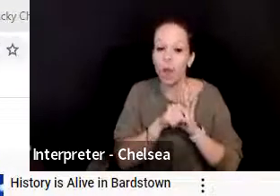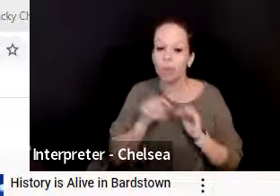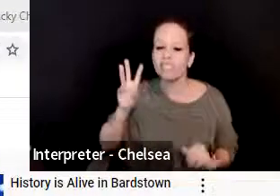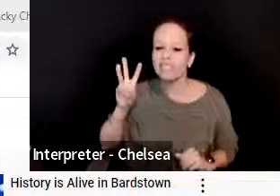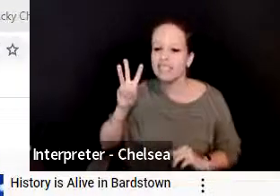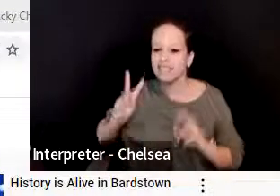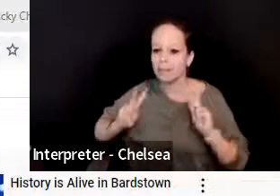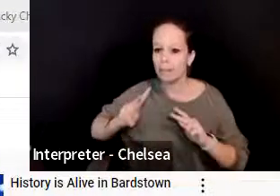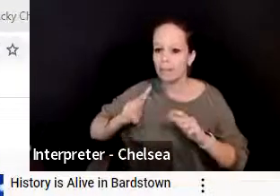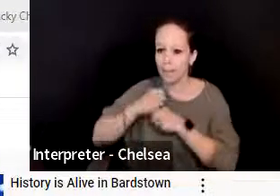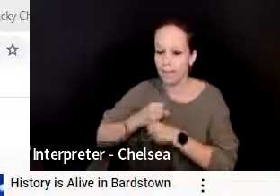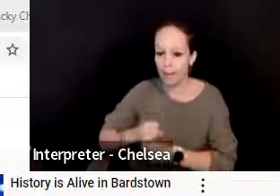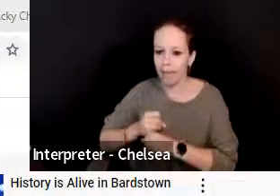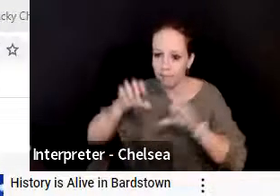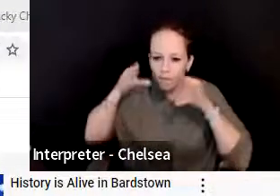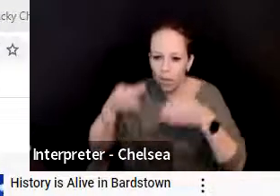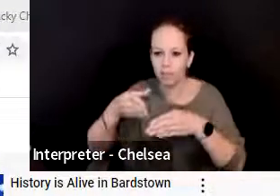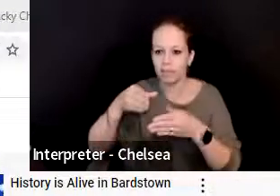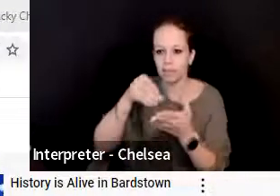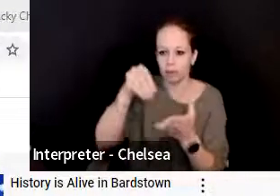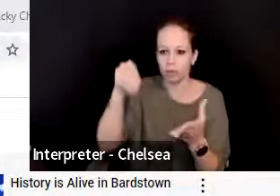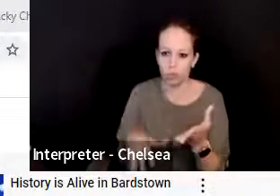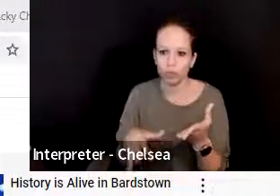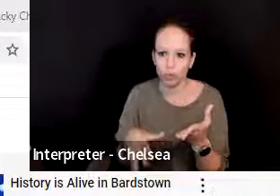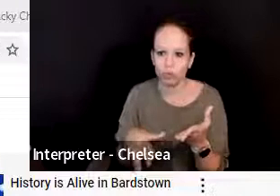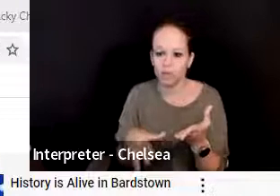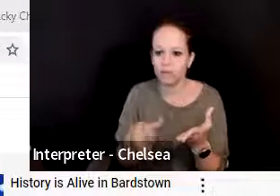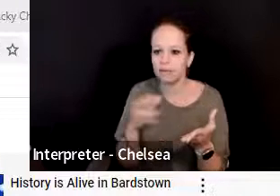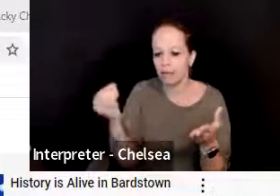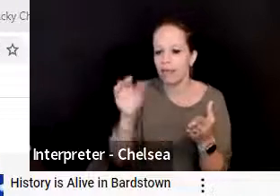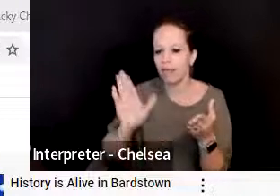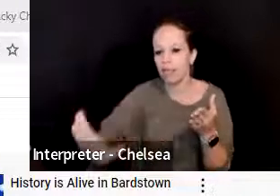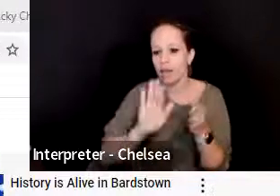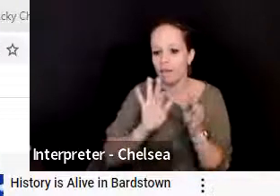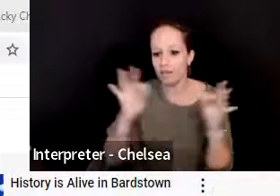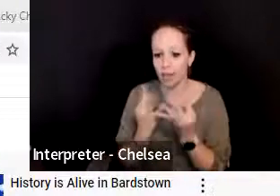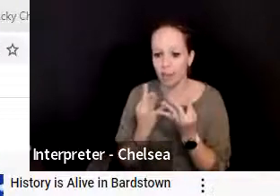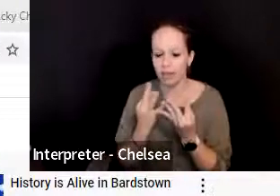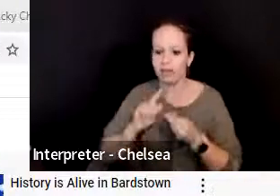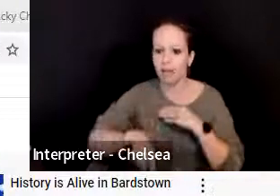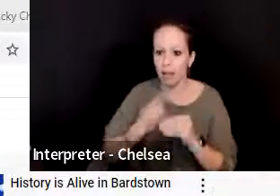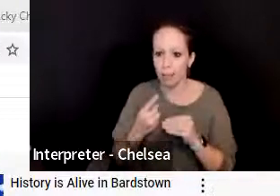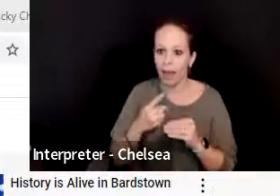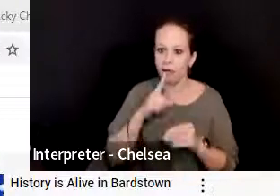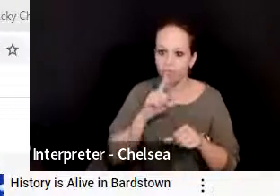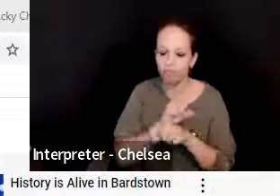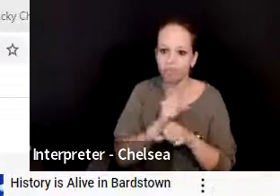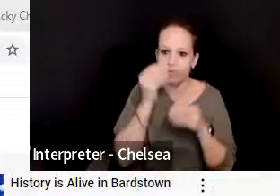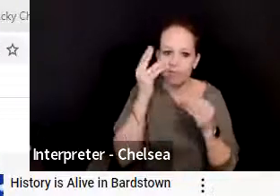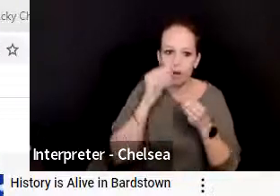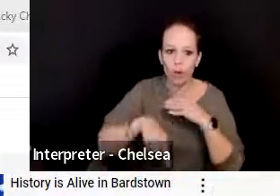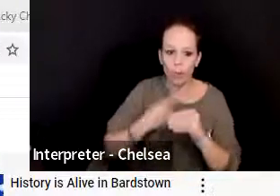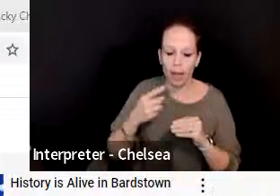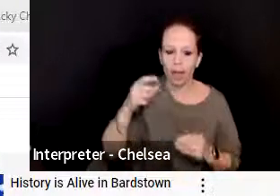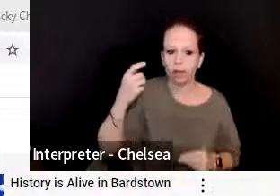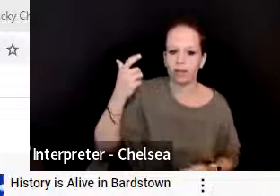with a focus on students and for their family members about the truth about SSI, Supplemental Security